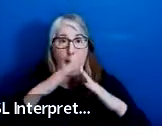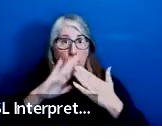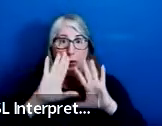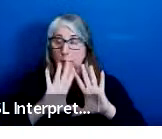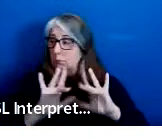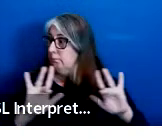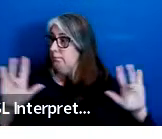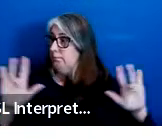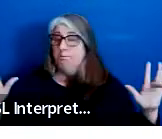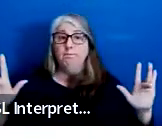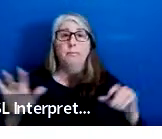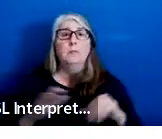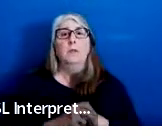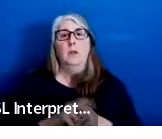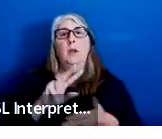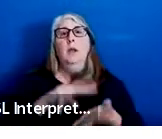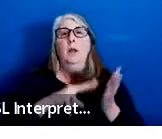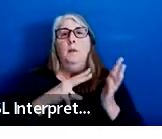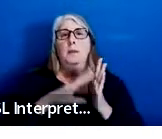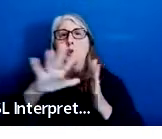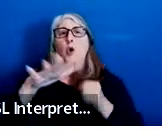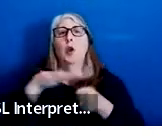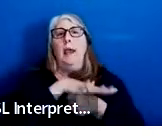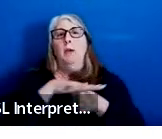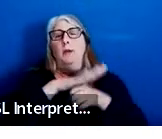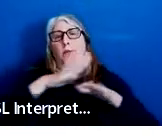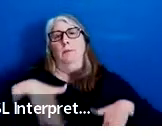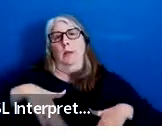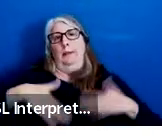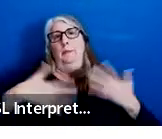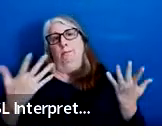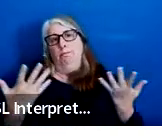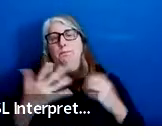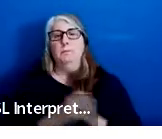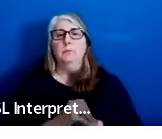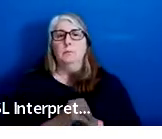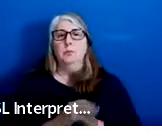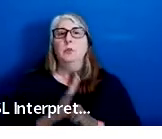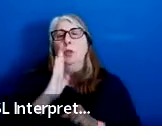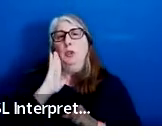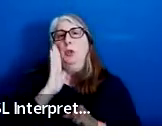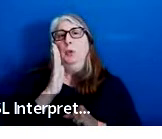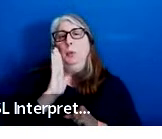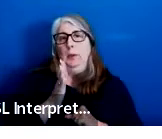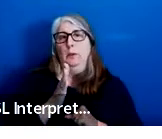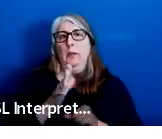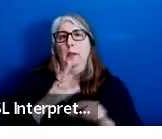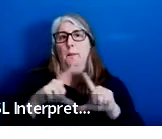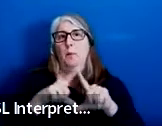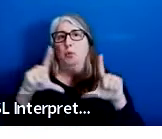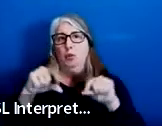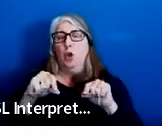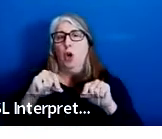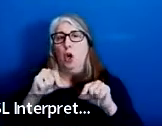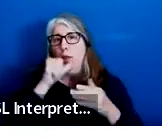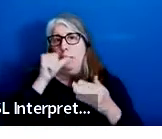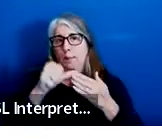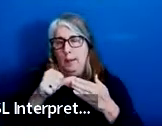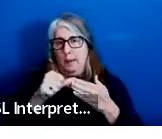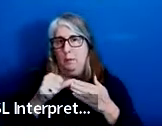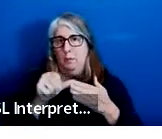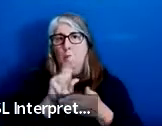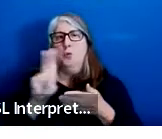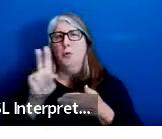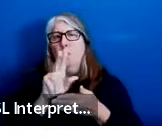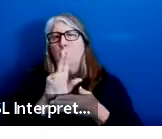have a green cart. It just means that we haven't gotten to your neighborhood yet. And you will receive a postcard between 2 and 4 weeks before